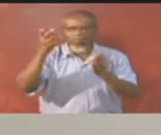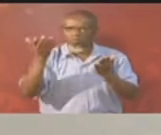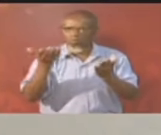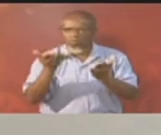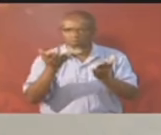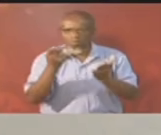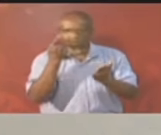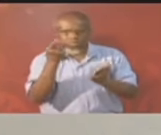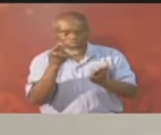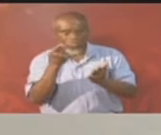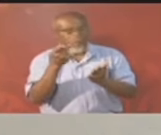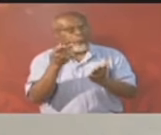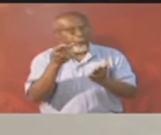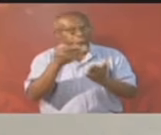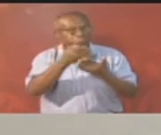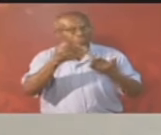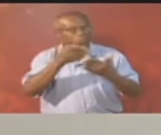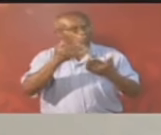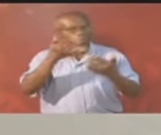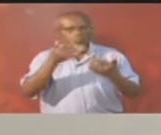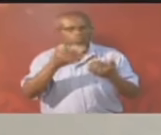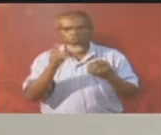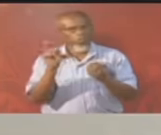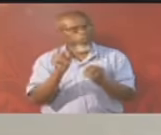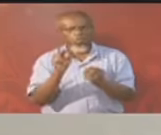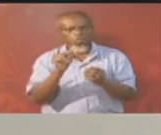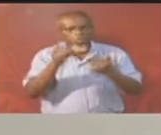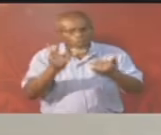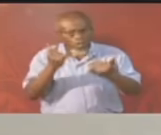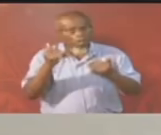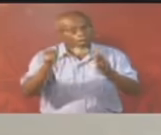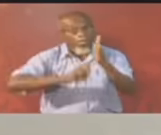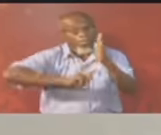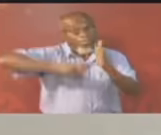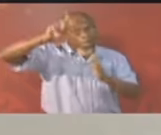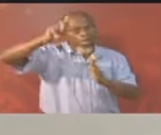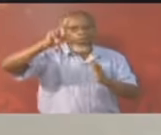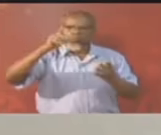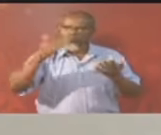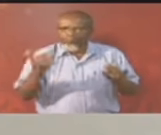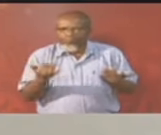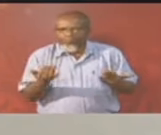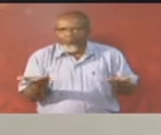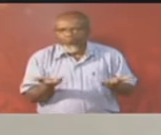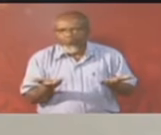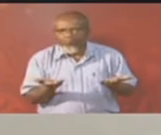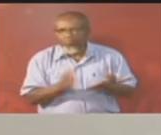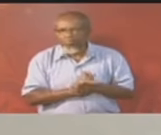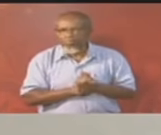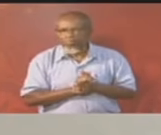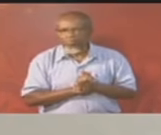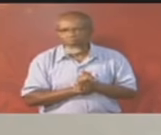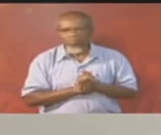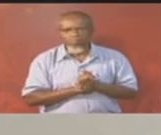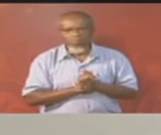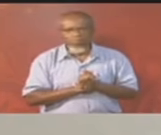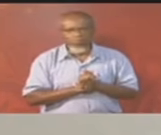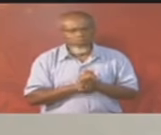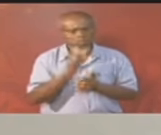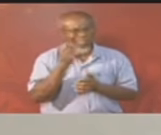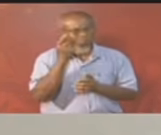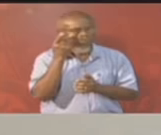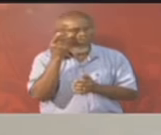recognized as the biggest that we've had in the population to date, we don't expect that suddenly the numbers